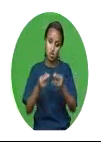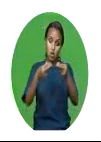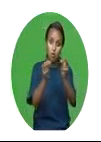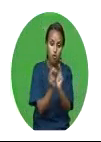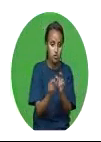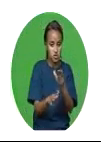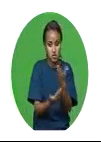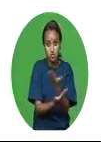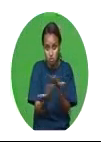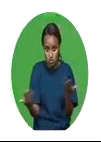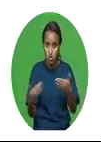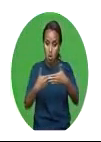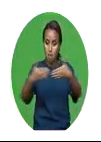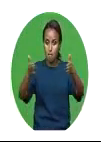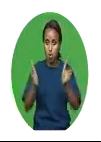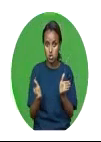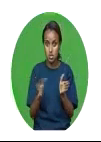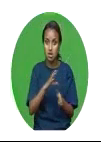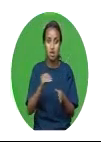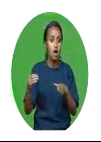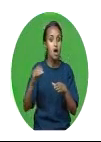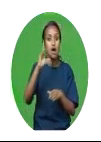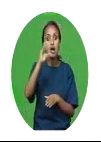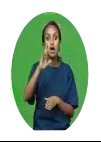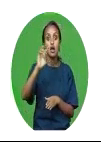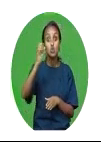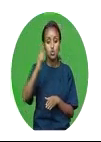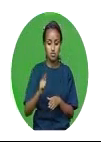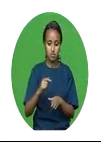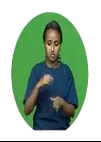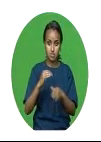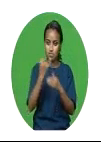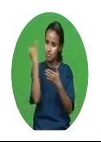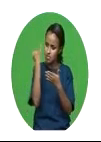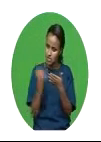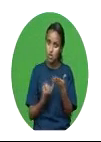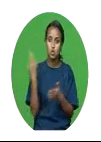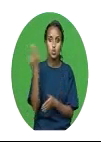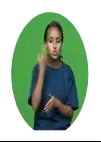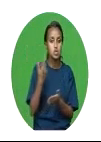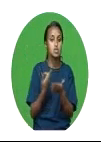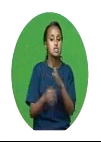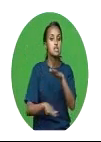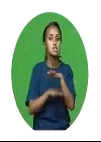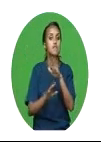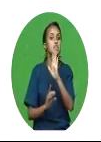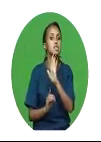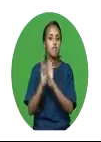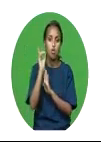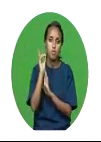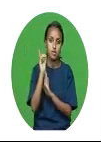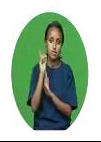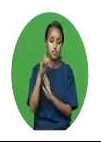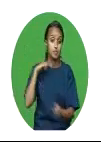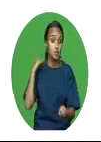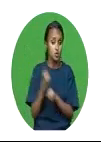furniture, boxes, and cartoons are designed using surface development.